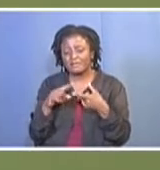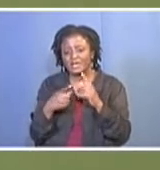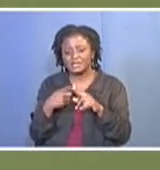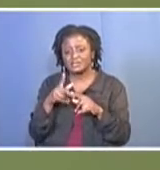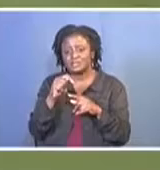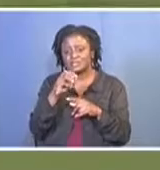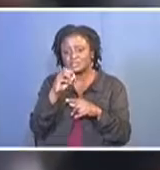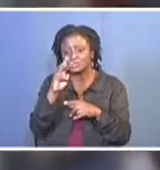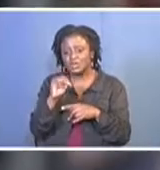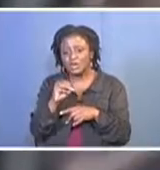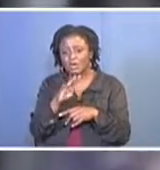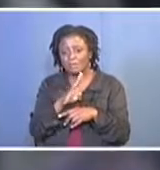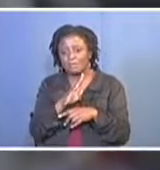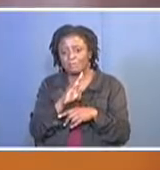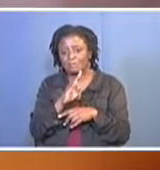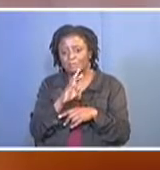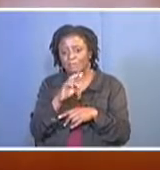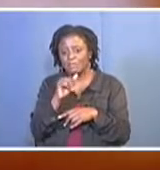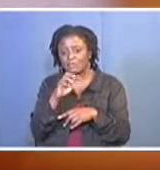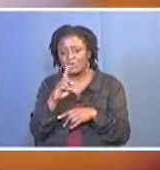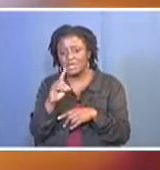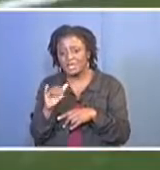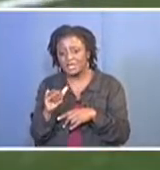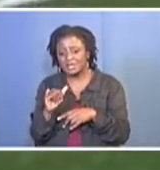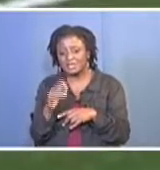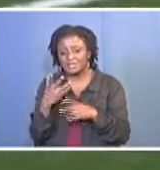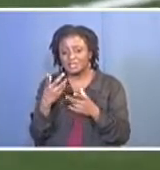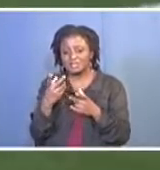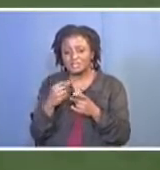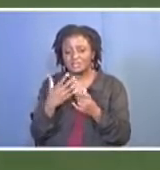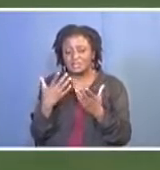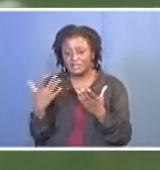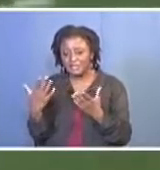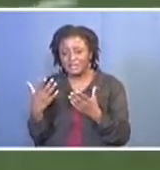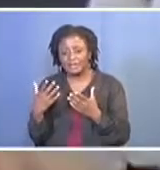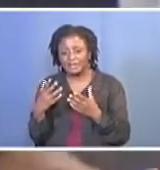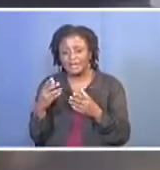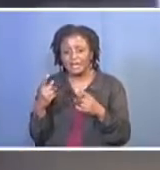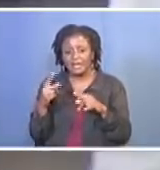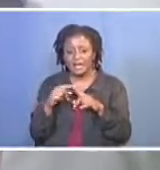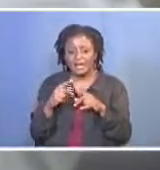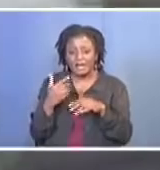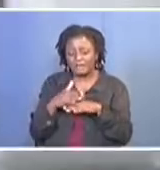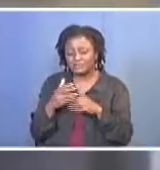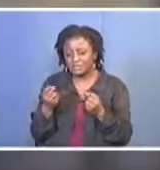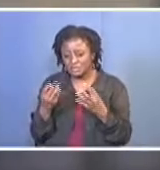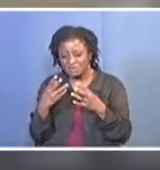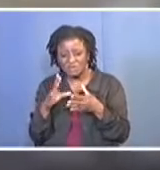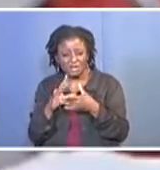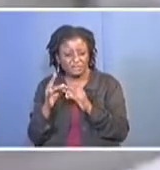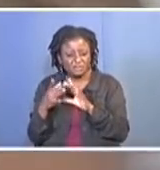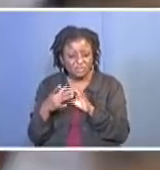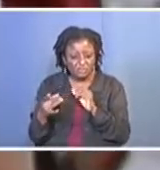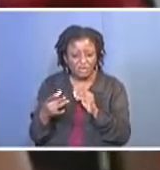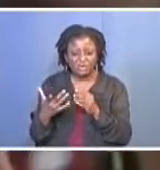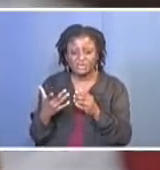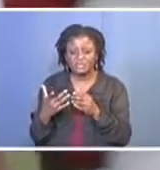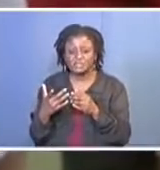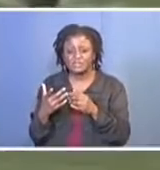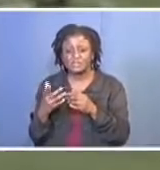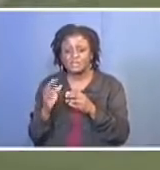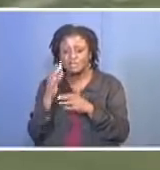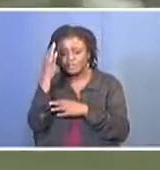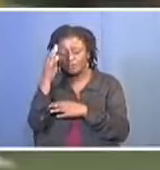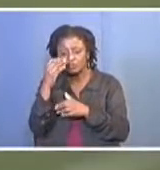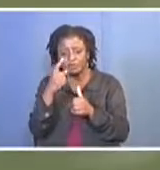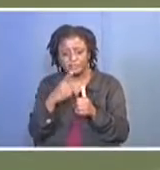Brady sort of did a thing. After much speculation brought on from a tweet from ESPN insider Adam Schefter this weekend, the future